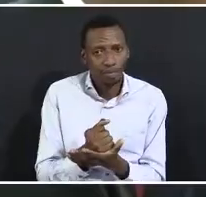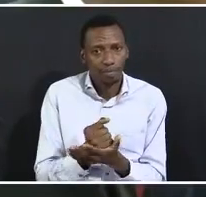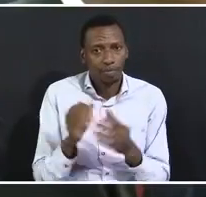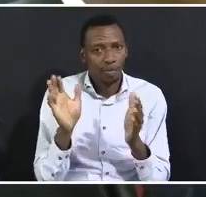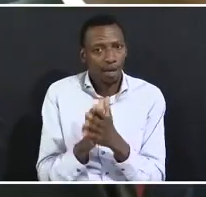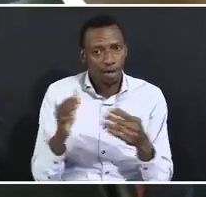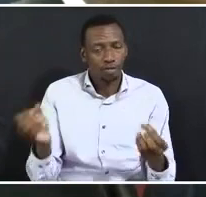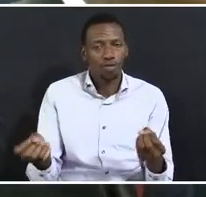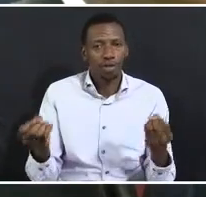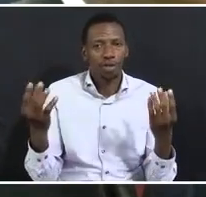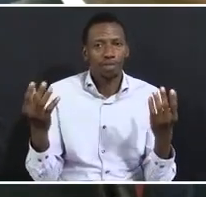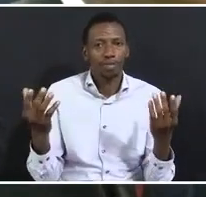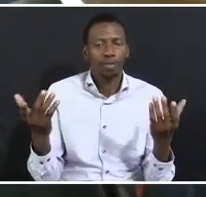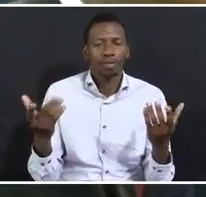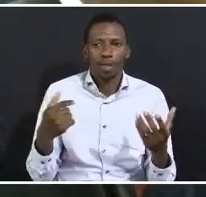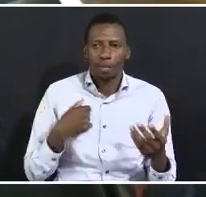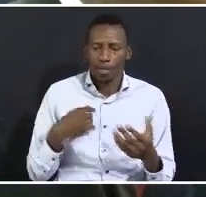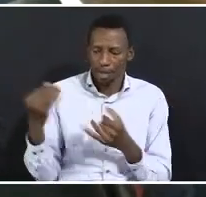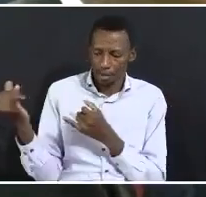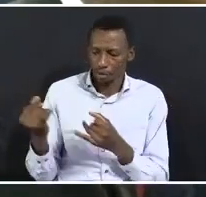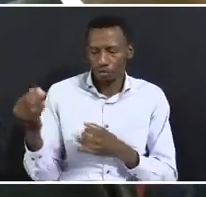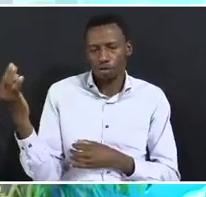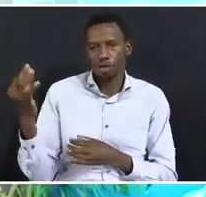Hallelujah. I'm still introducing the sermon.